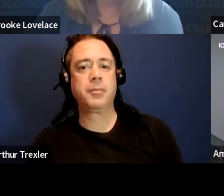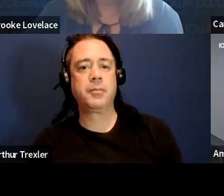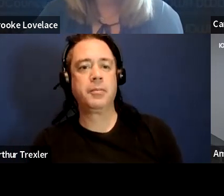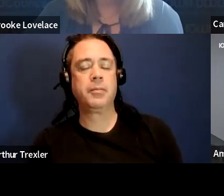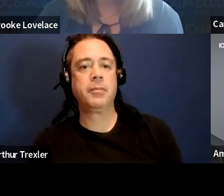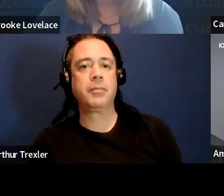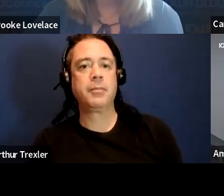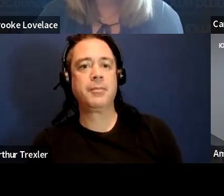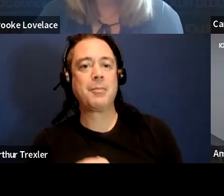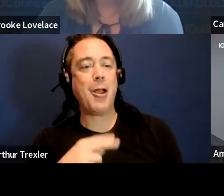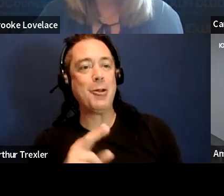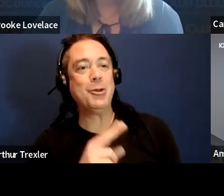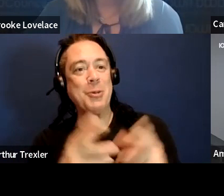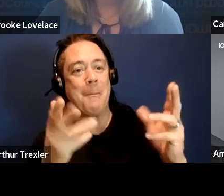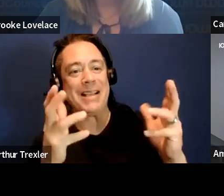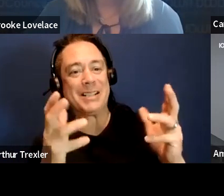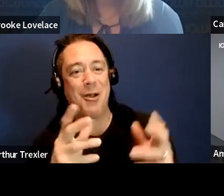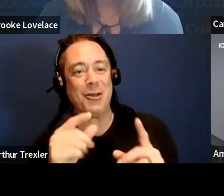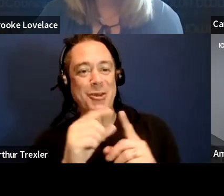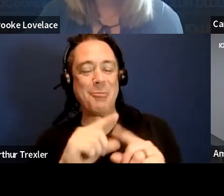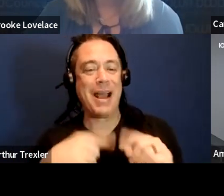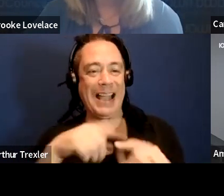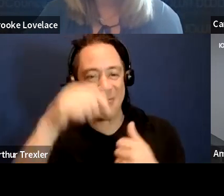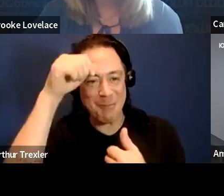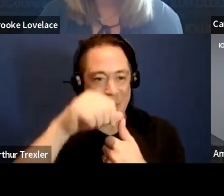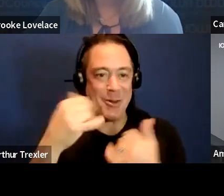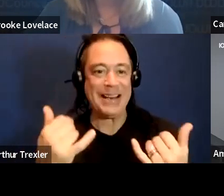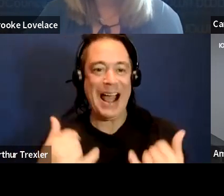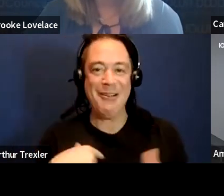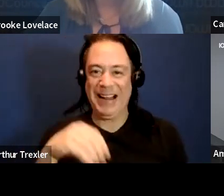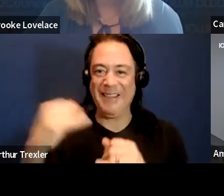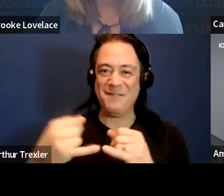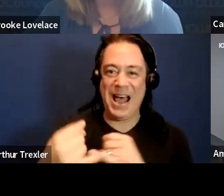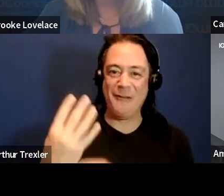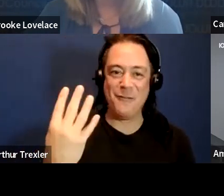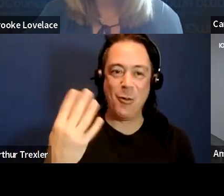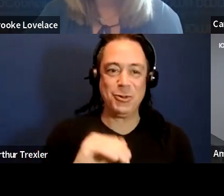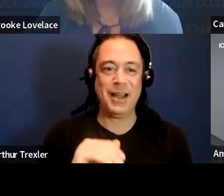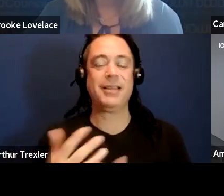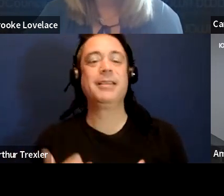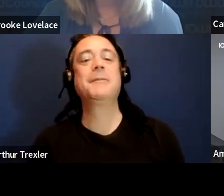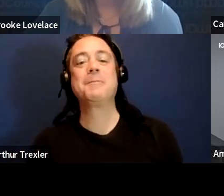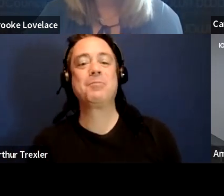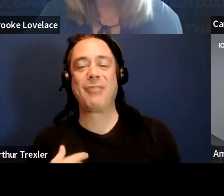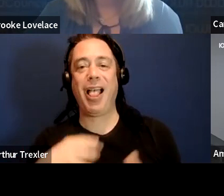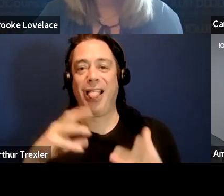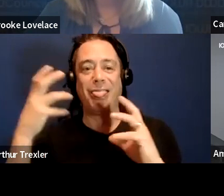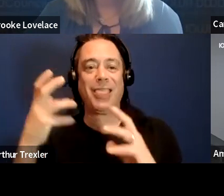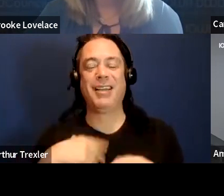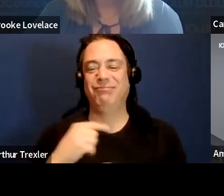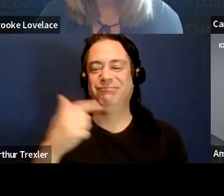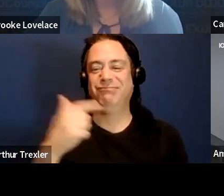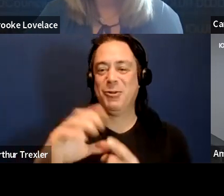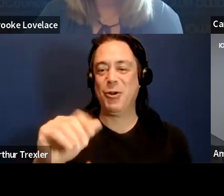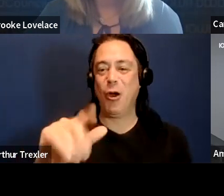I was going to use a basketball term, but I can't remember it now that since we're in the Final Four tonight, but I botched that. I'm going to hand it over to